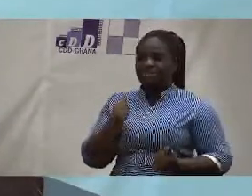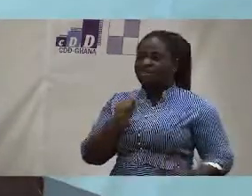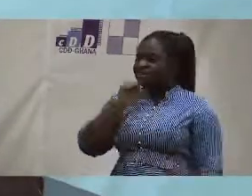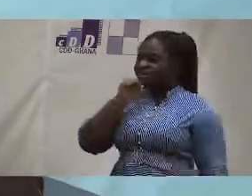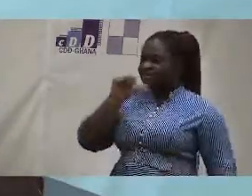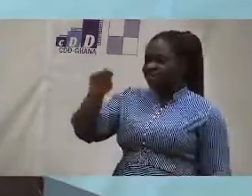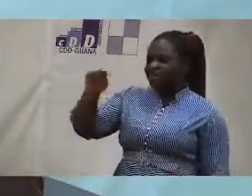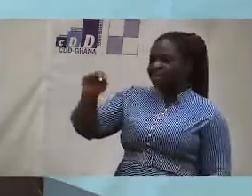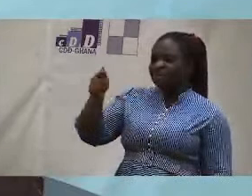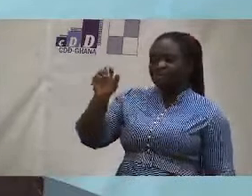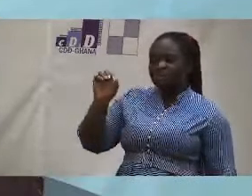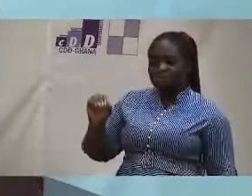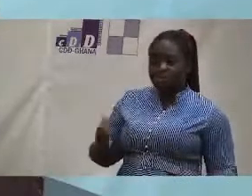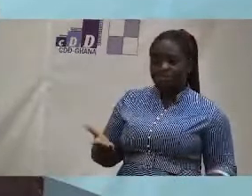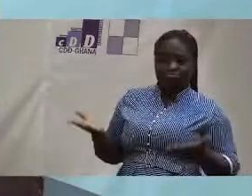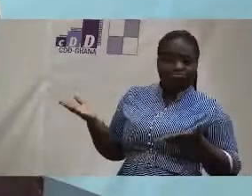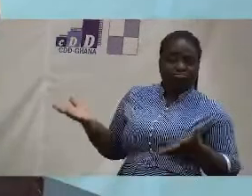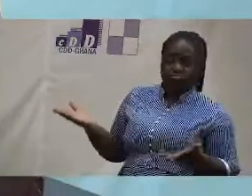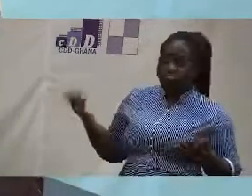think tanks like us,